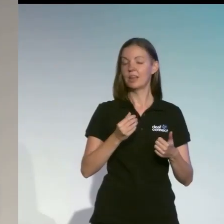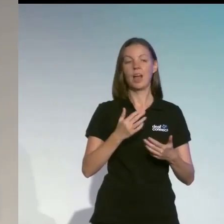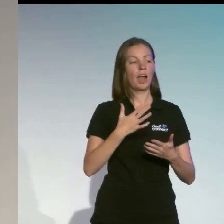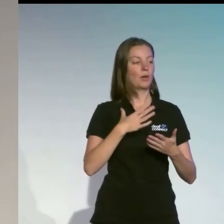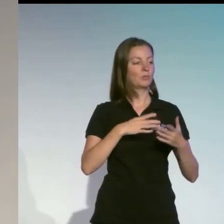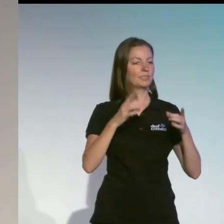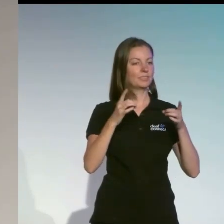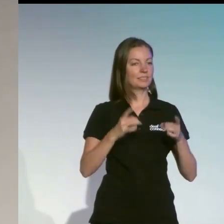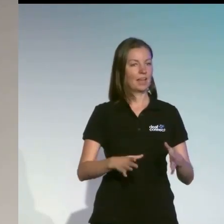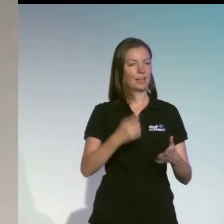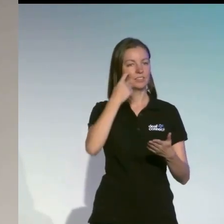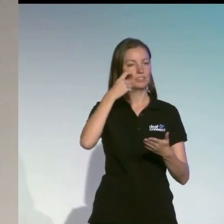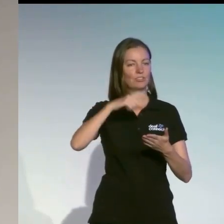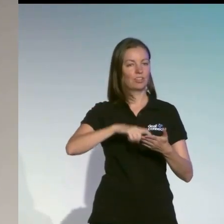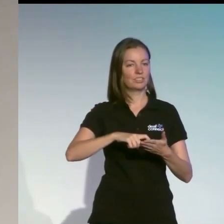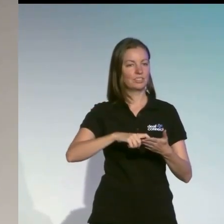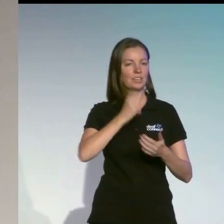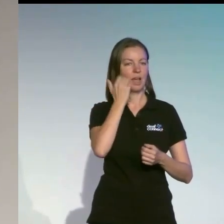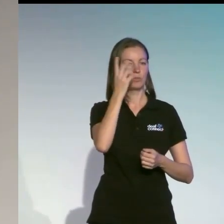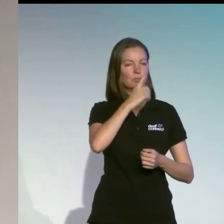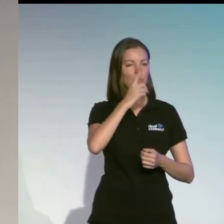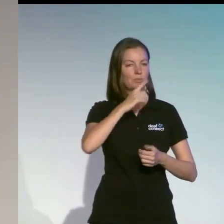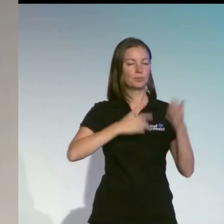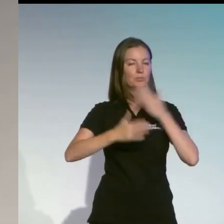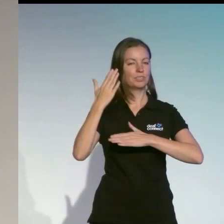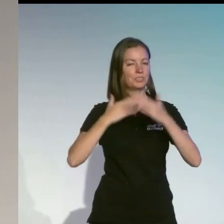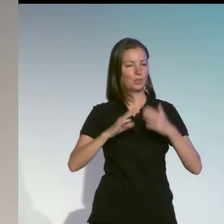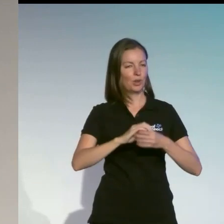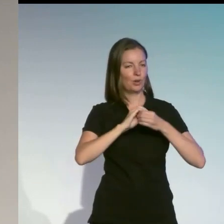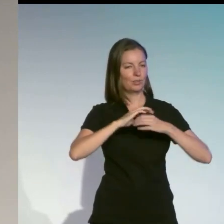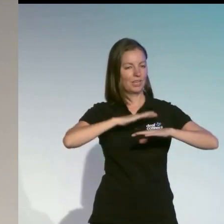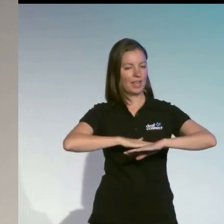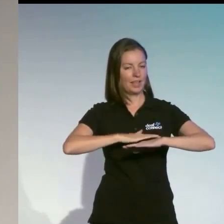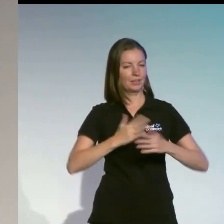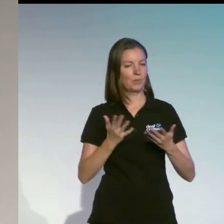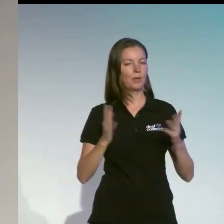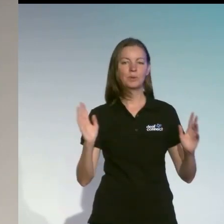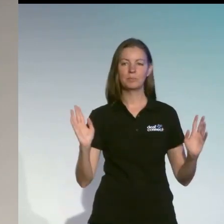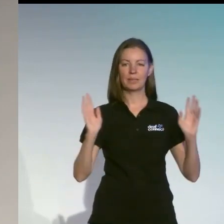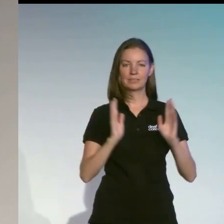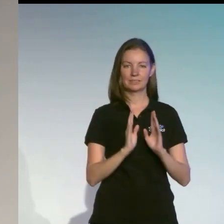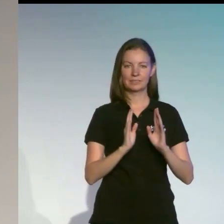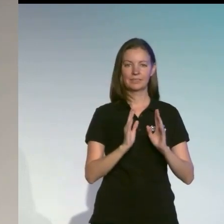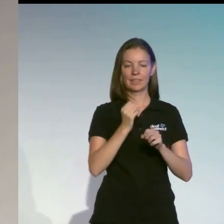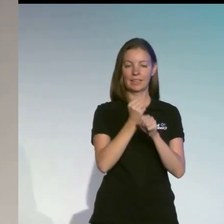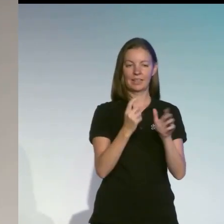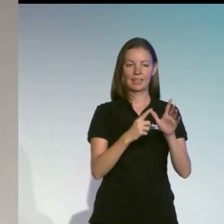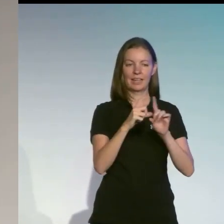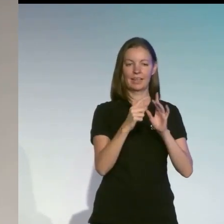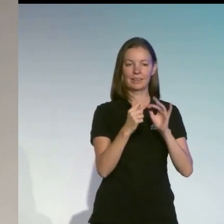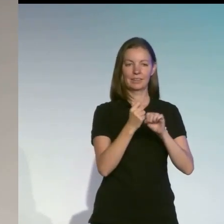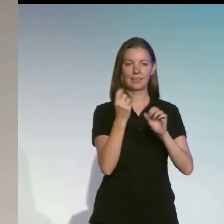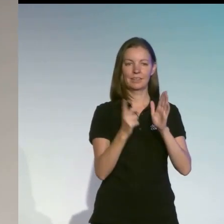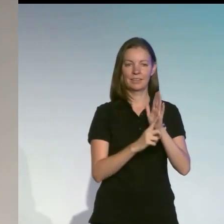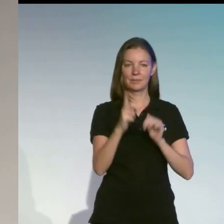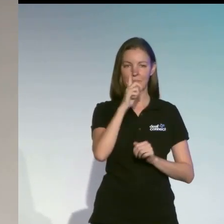start by acknowledging the traditional custodians of the land on which we're meeting today, the Gadigal people, and pay our respect to